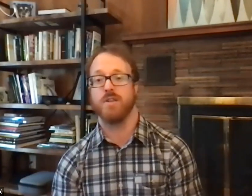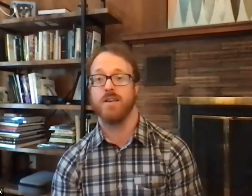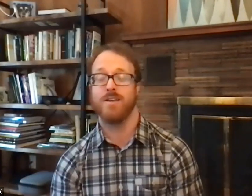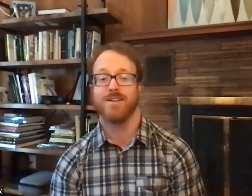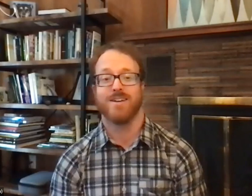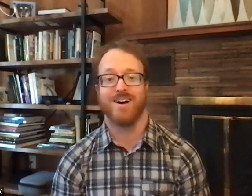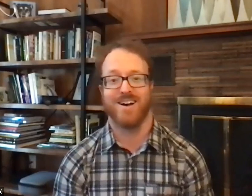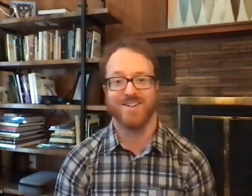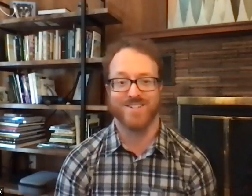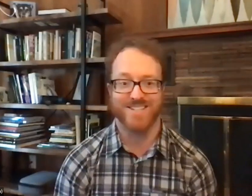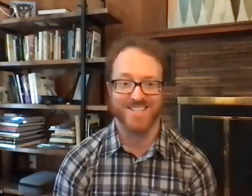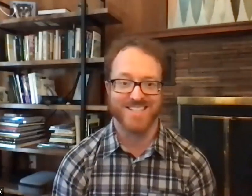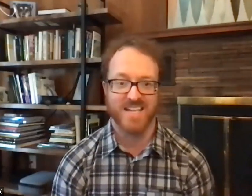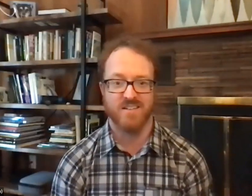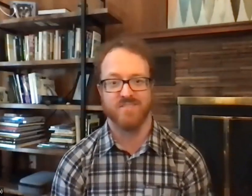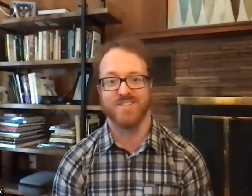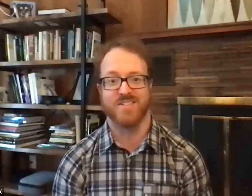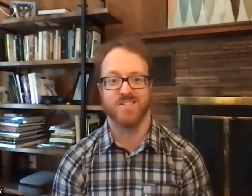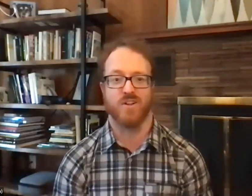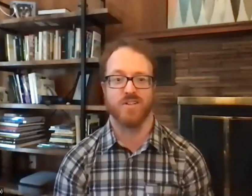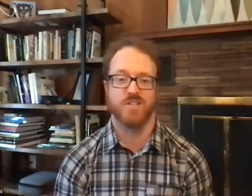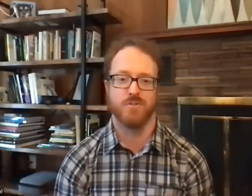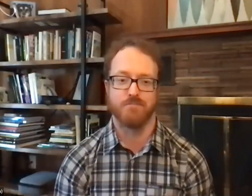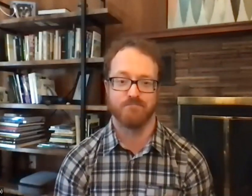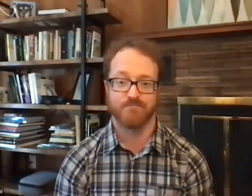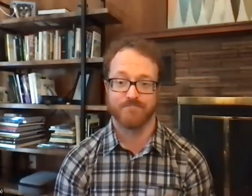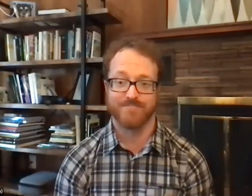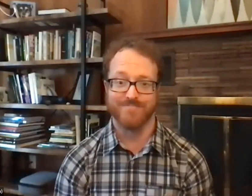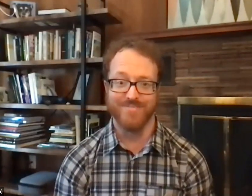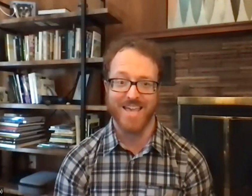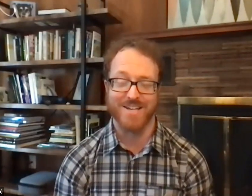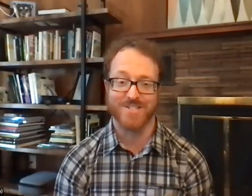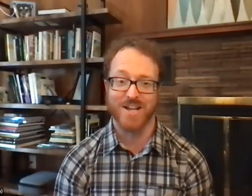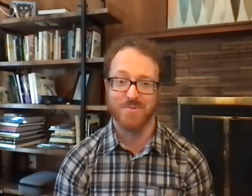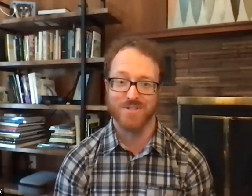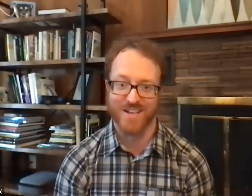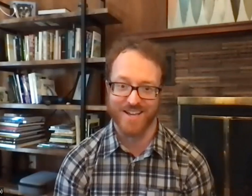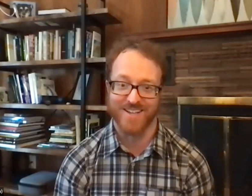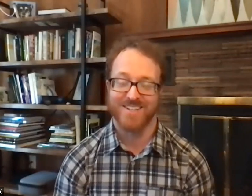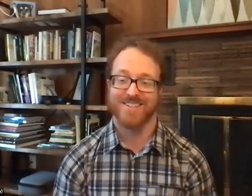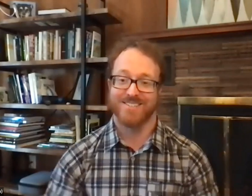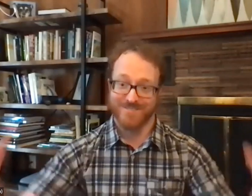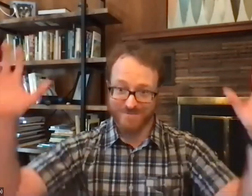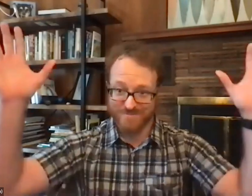information you need to see if this is calling to you. And as Chayla would say,